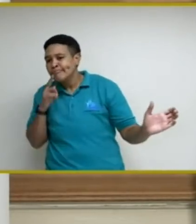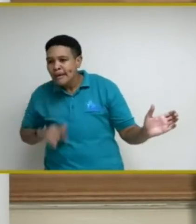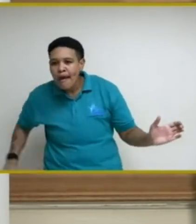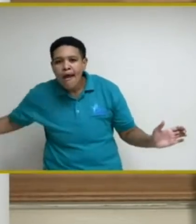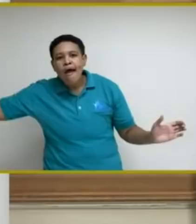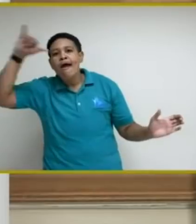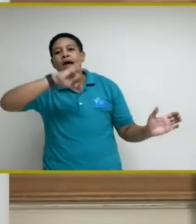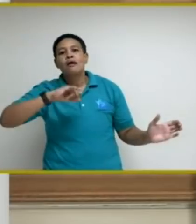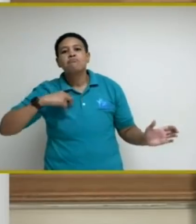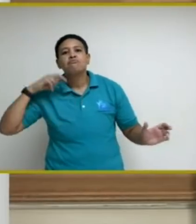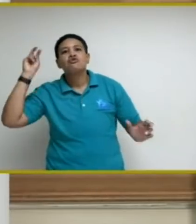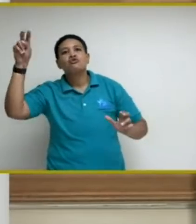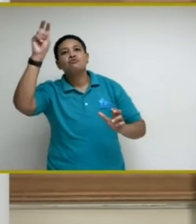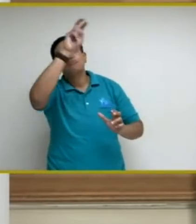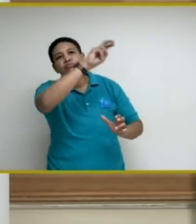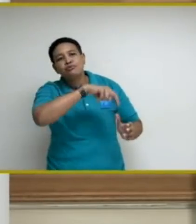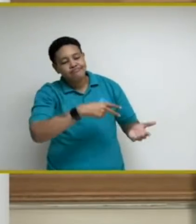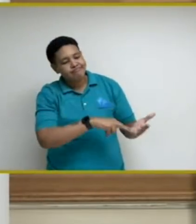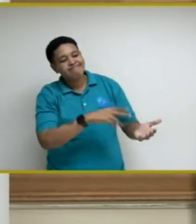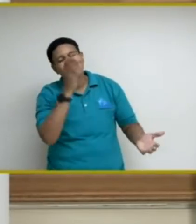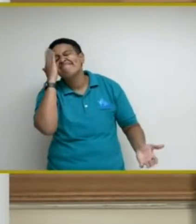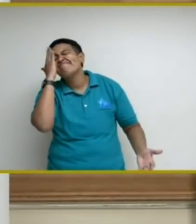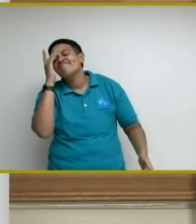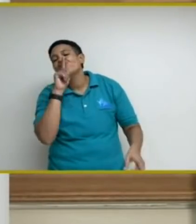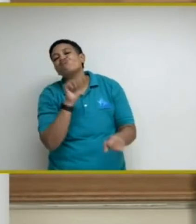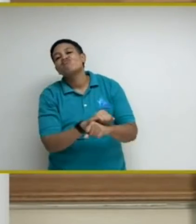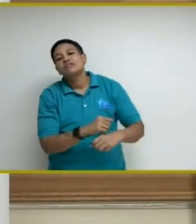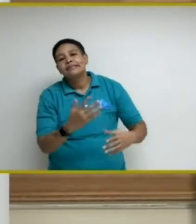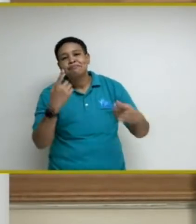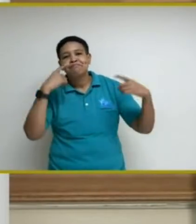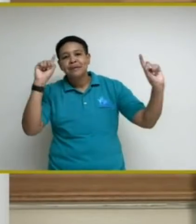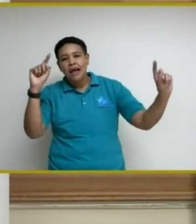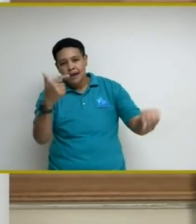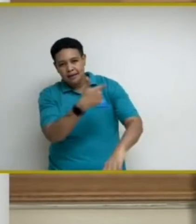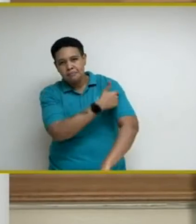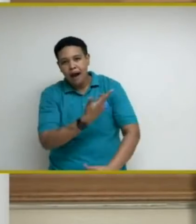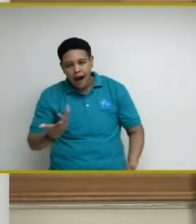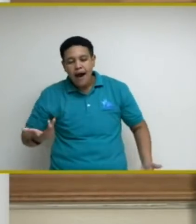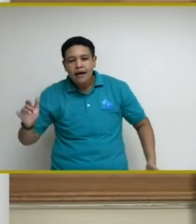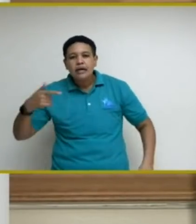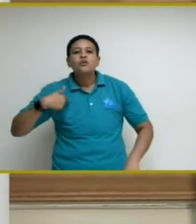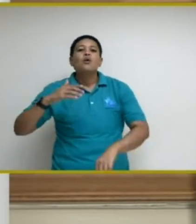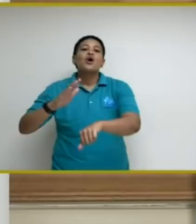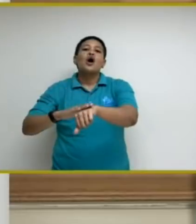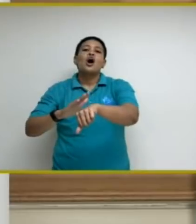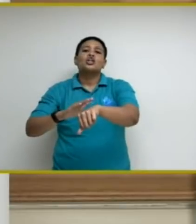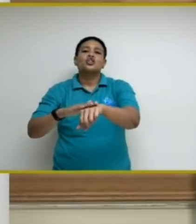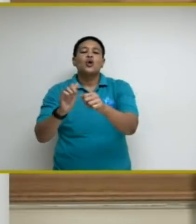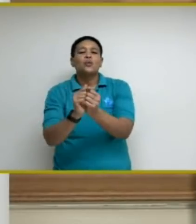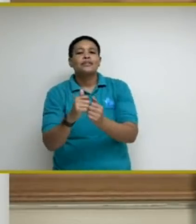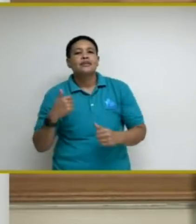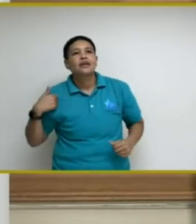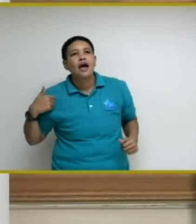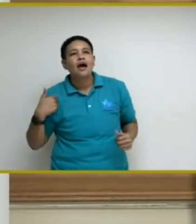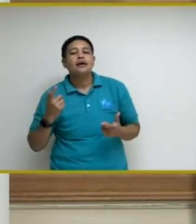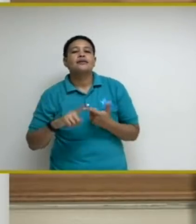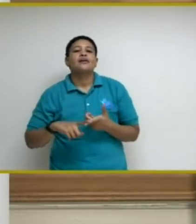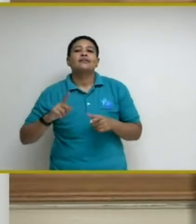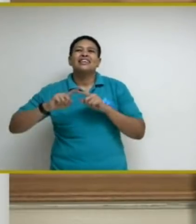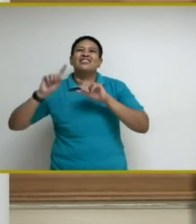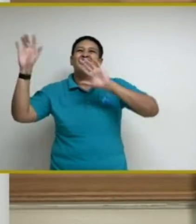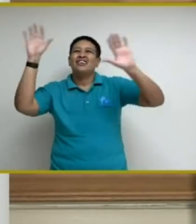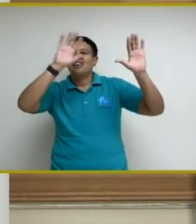interface with. And that's why we are consulting with the UNICEF,